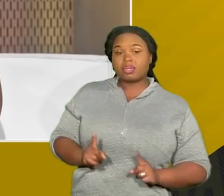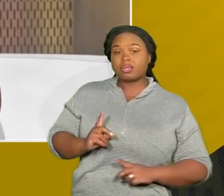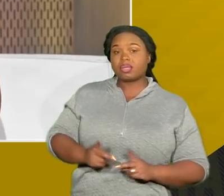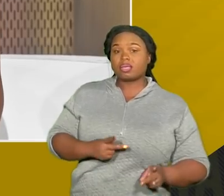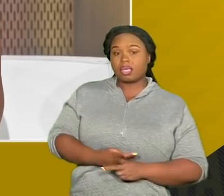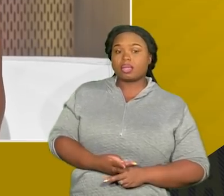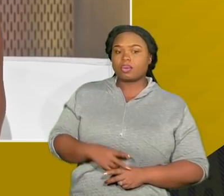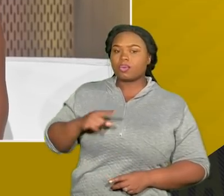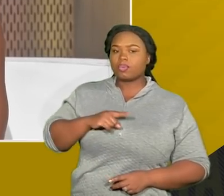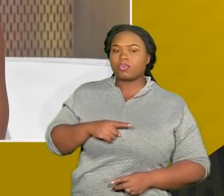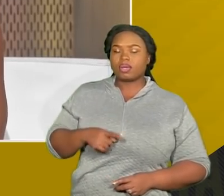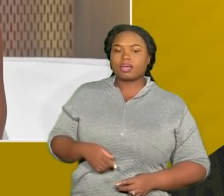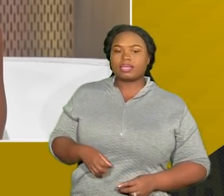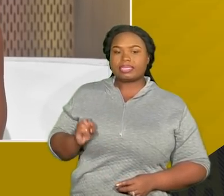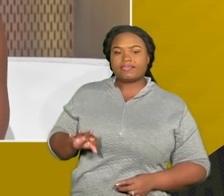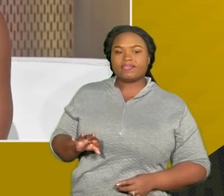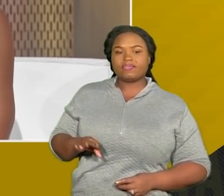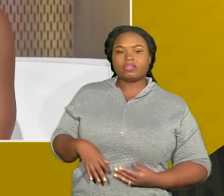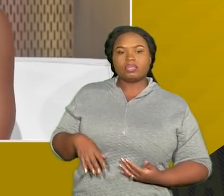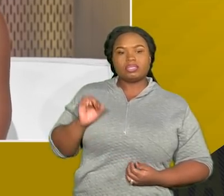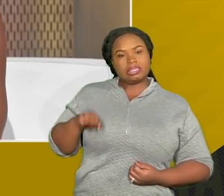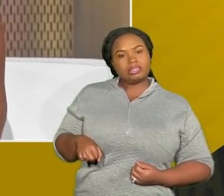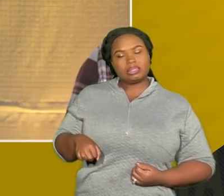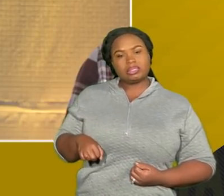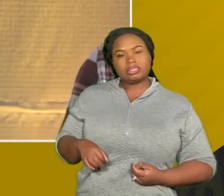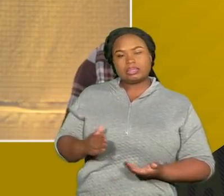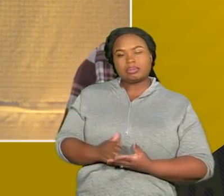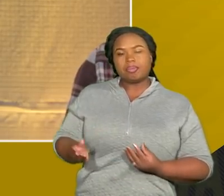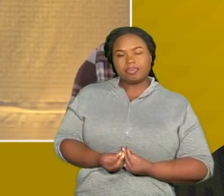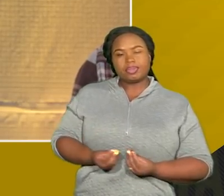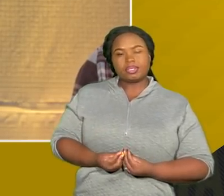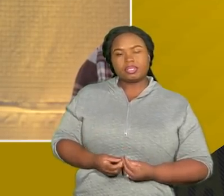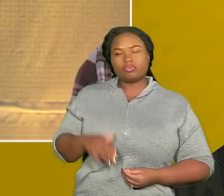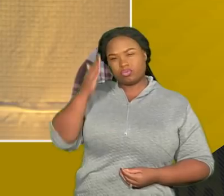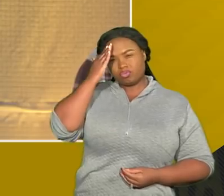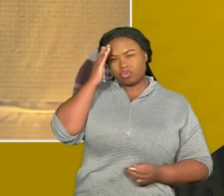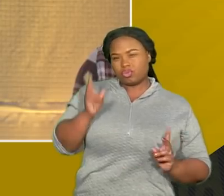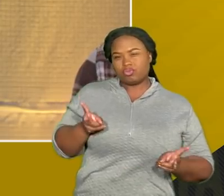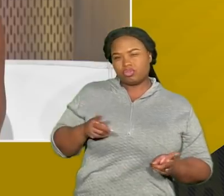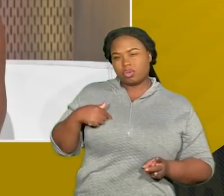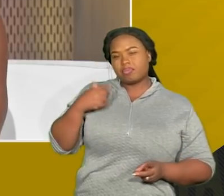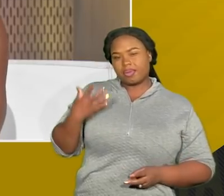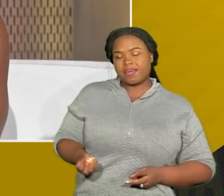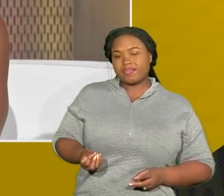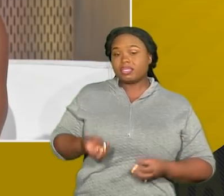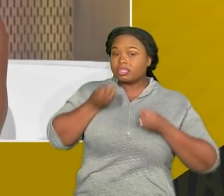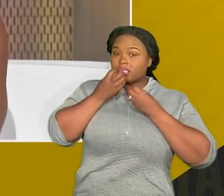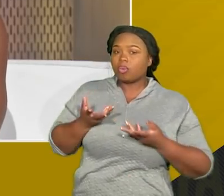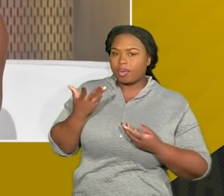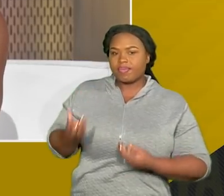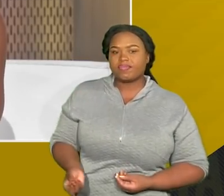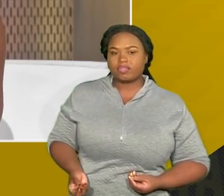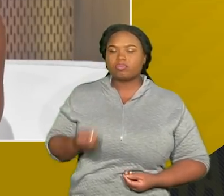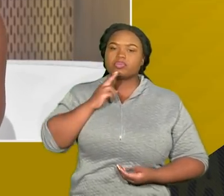to you for the fact that you are a very intuitive person. You can be, there's things that come to you very innately and naturally for you that abangoma do, you know. So